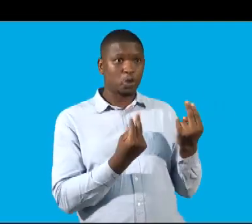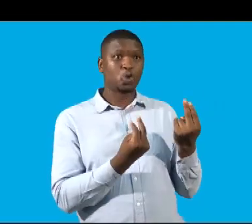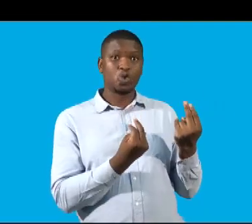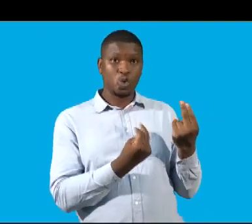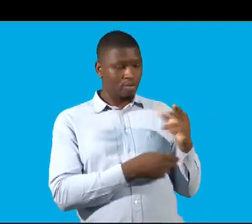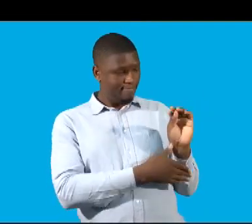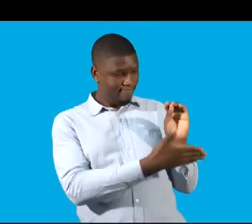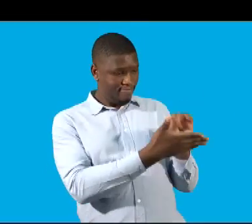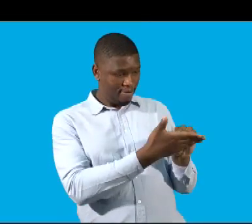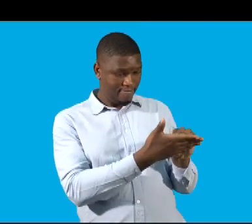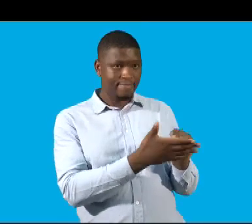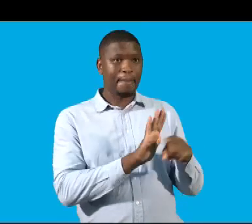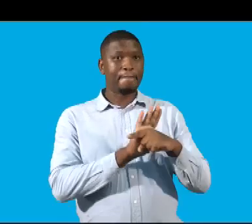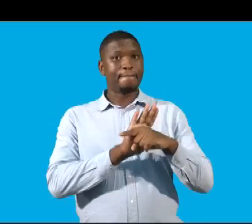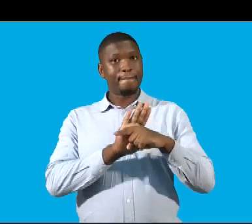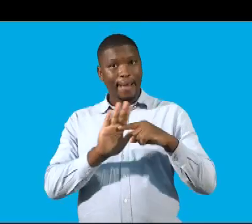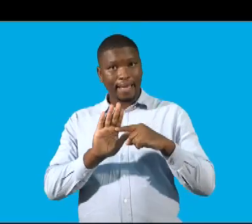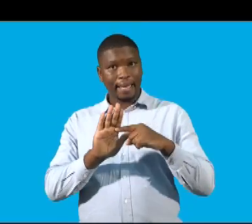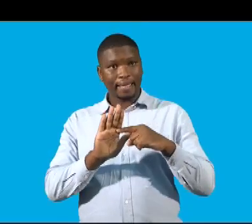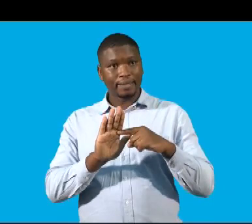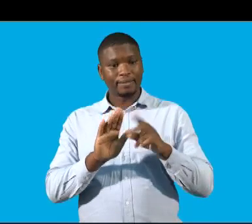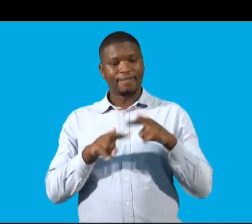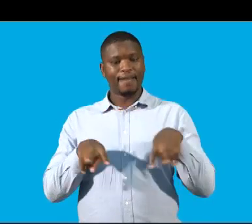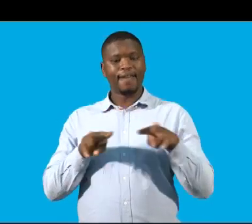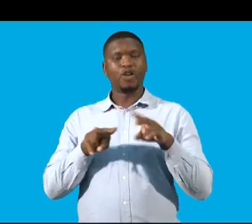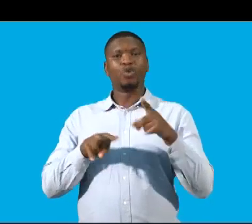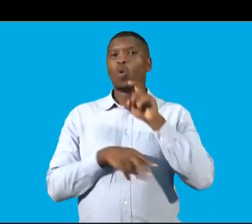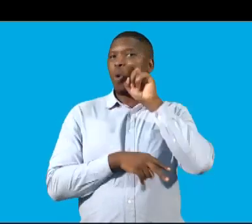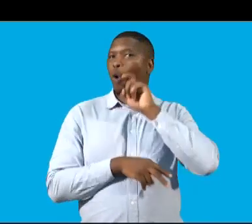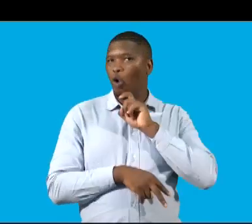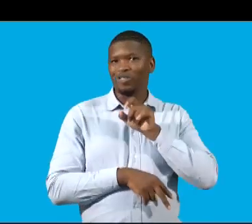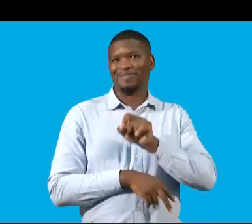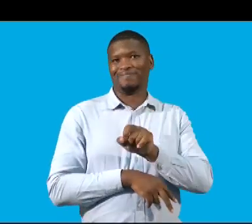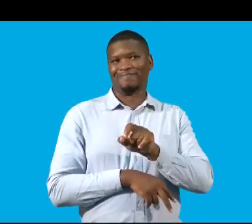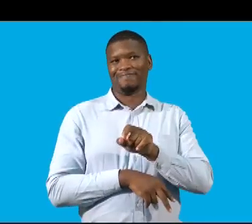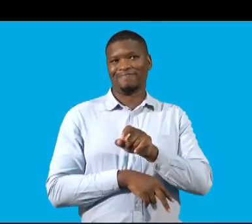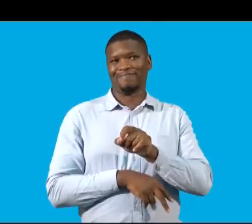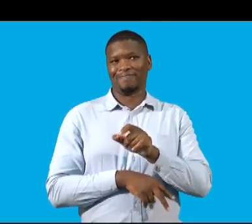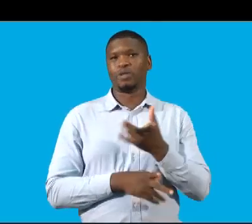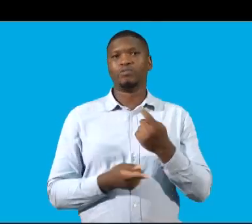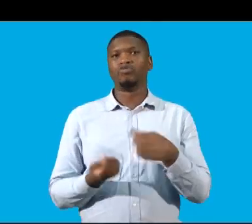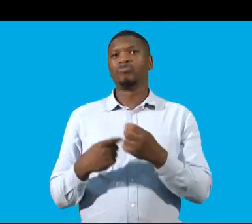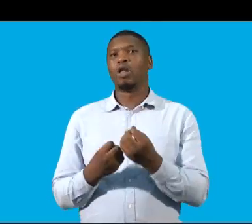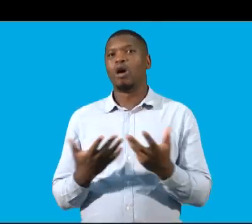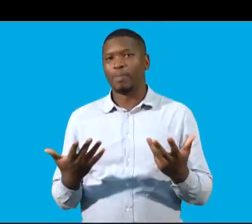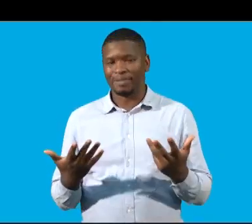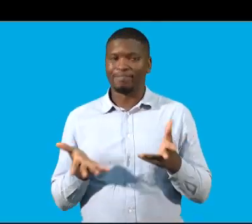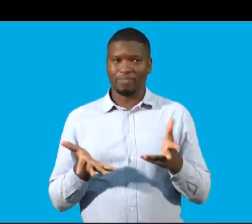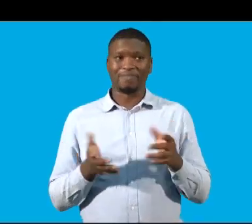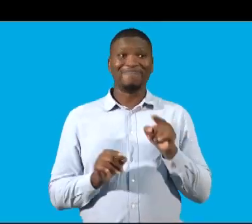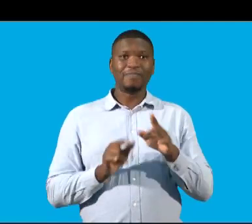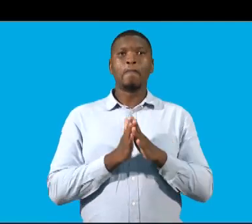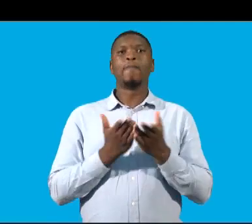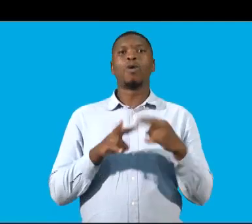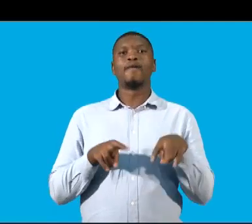and that is the new tractor. And we are going to subtract the value of the old tractor that is going to be sold there,